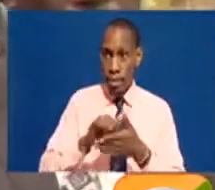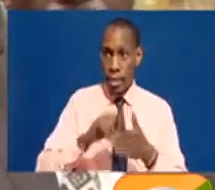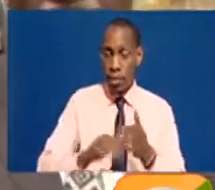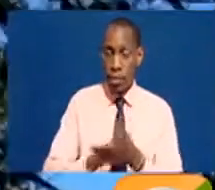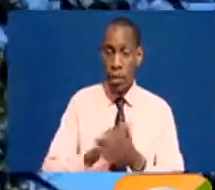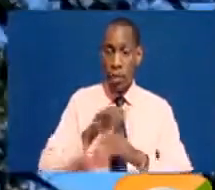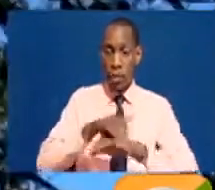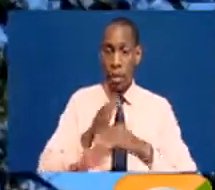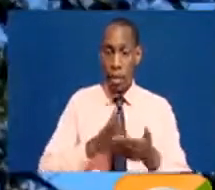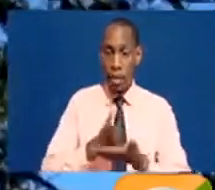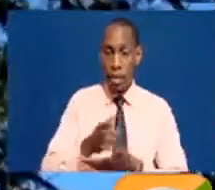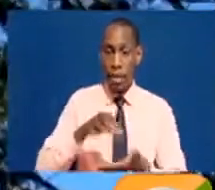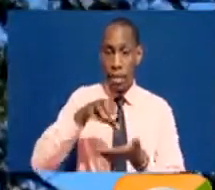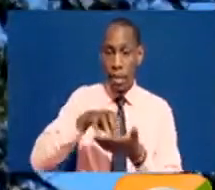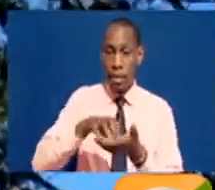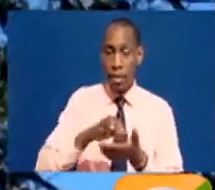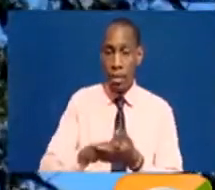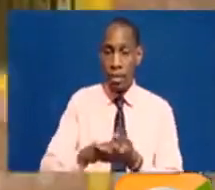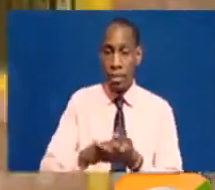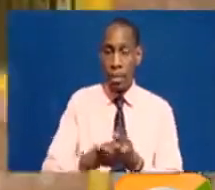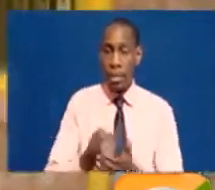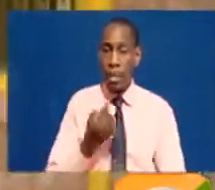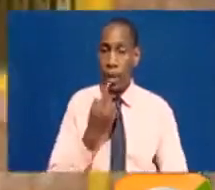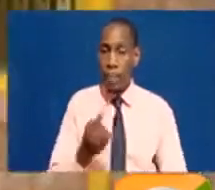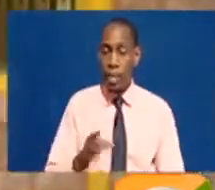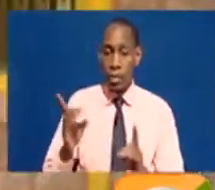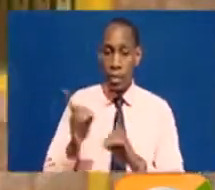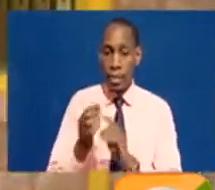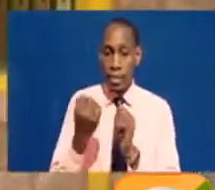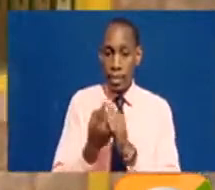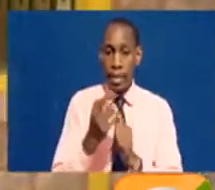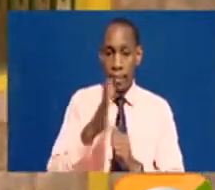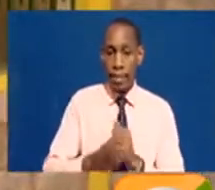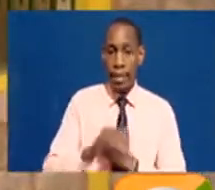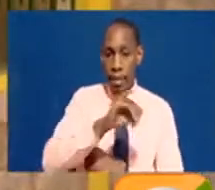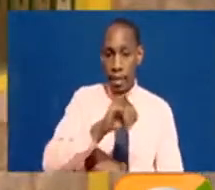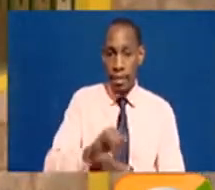tutapata haki. The case will be brought up for mention on the 11th of